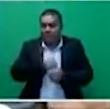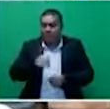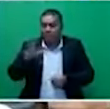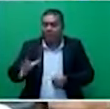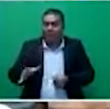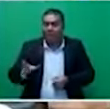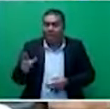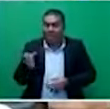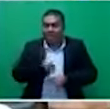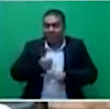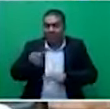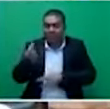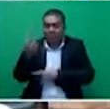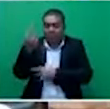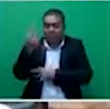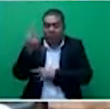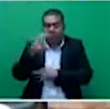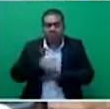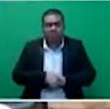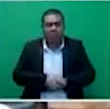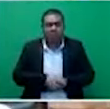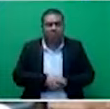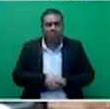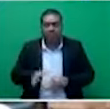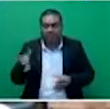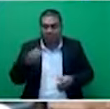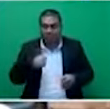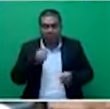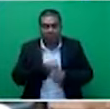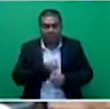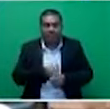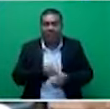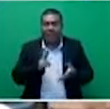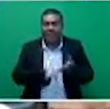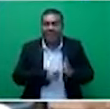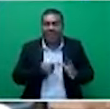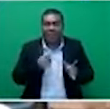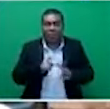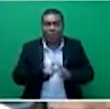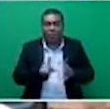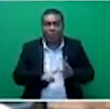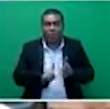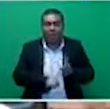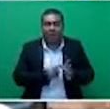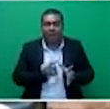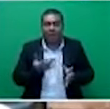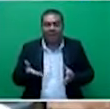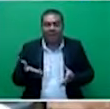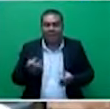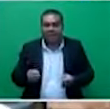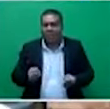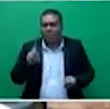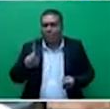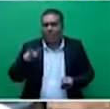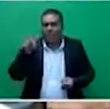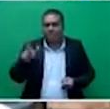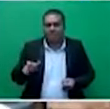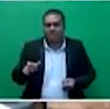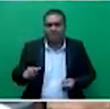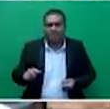government reps. They actually engaged, Mr. Speaker, sir, in Natandola and Matapo. They had one of the people from Matapo,